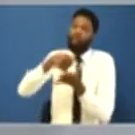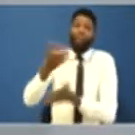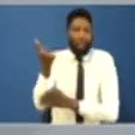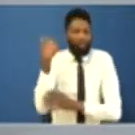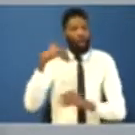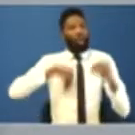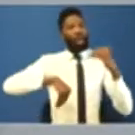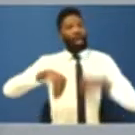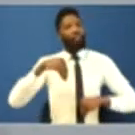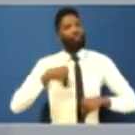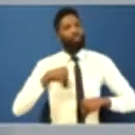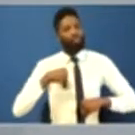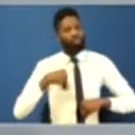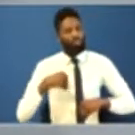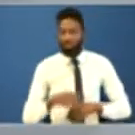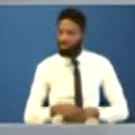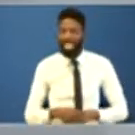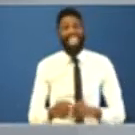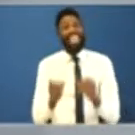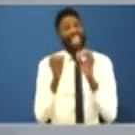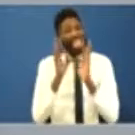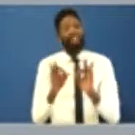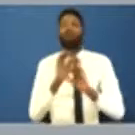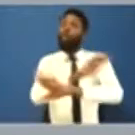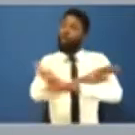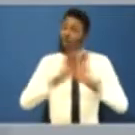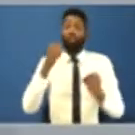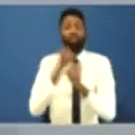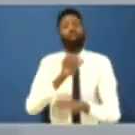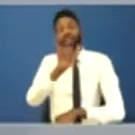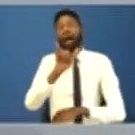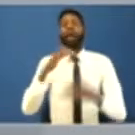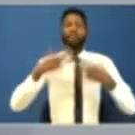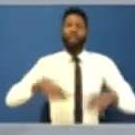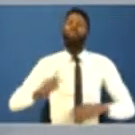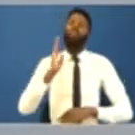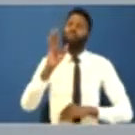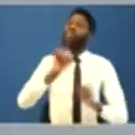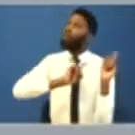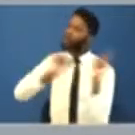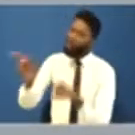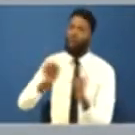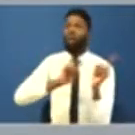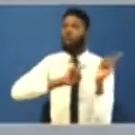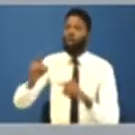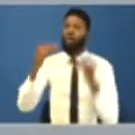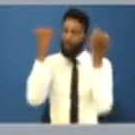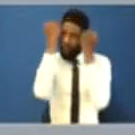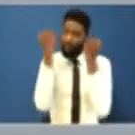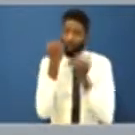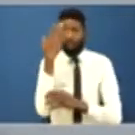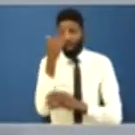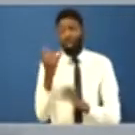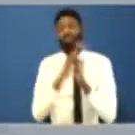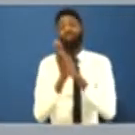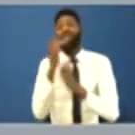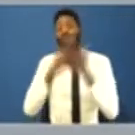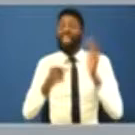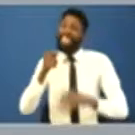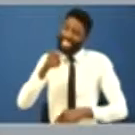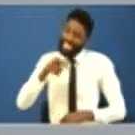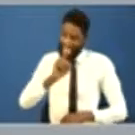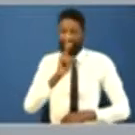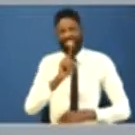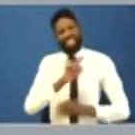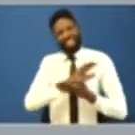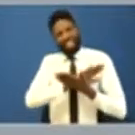scandal if you don't do that people are just going to go to court because the mantra is your innocent until